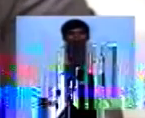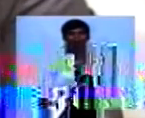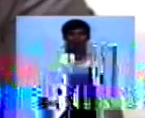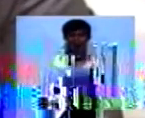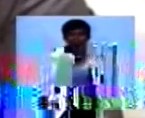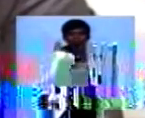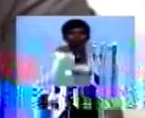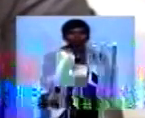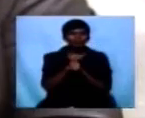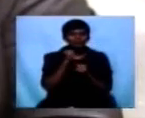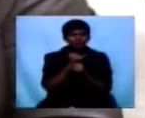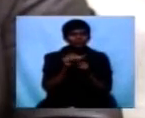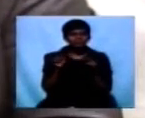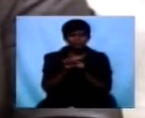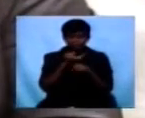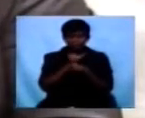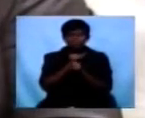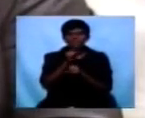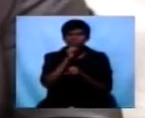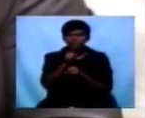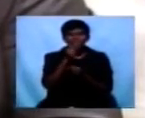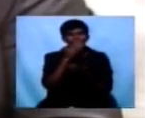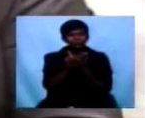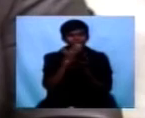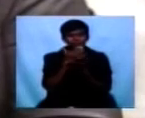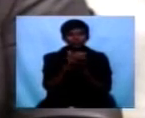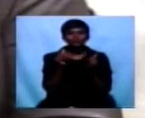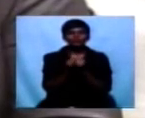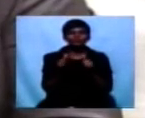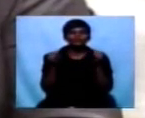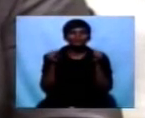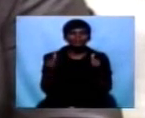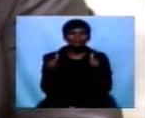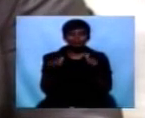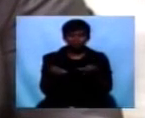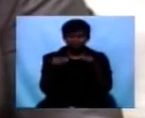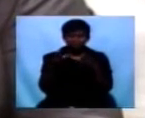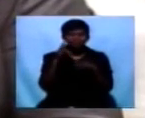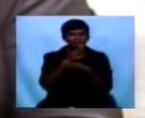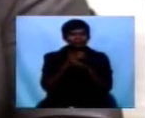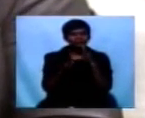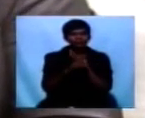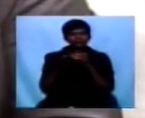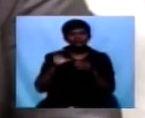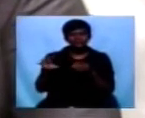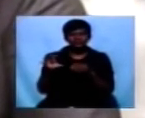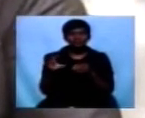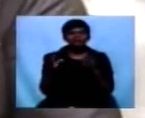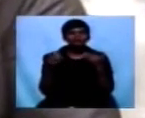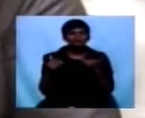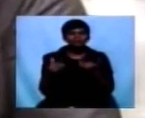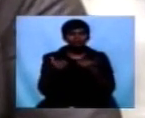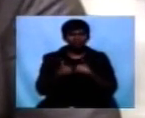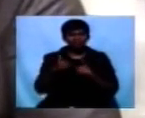to streamline and making sure that efficiency and effective is given to the construction sector. So there is